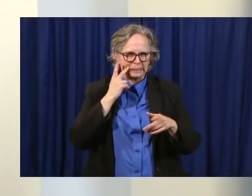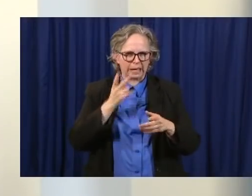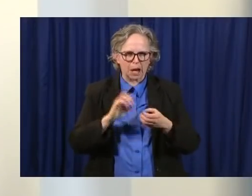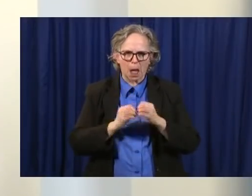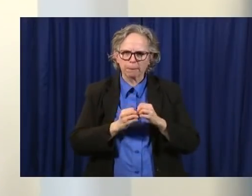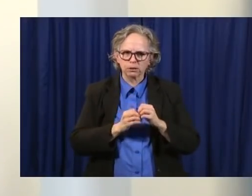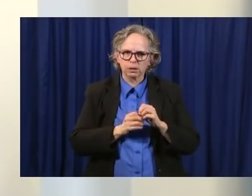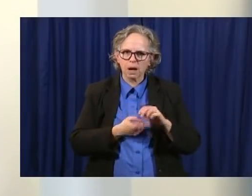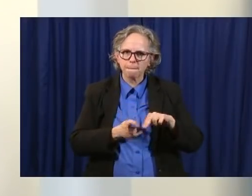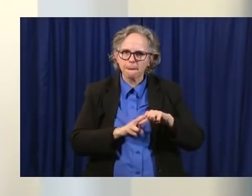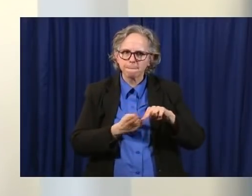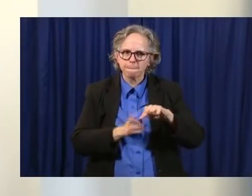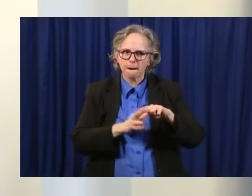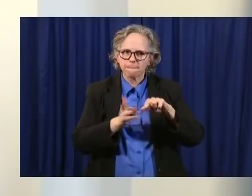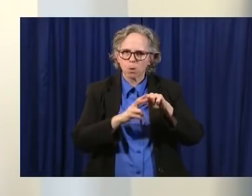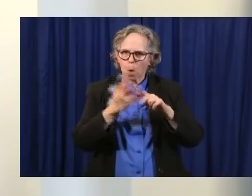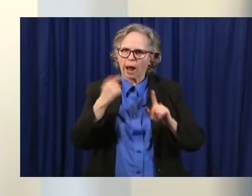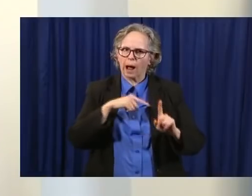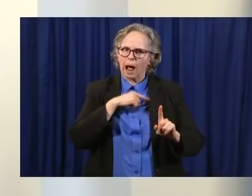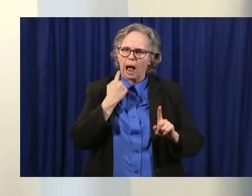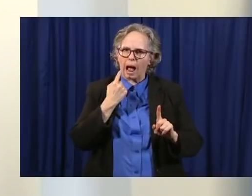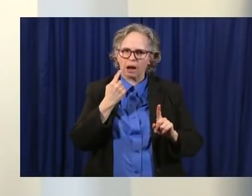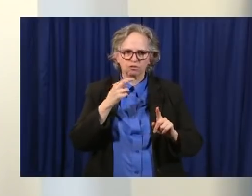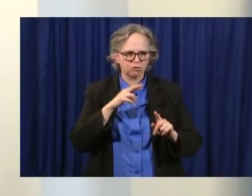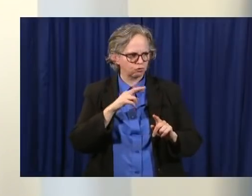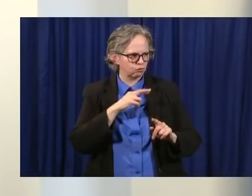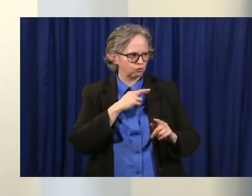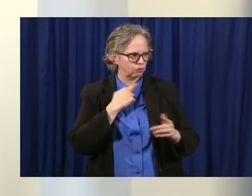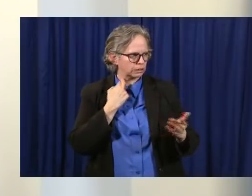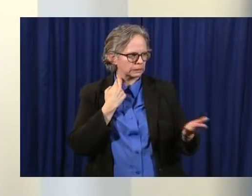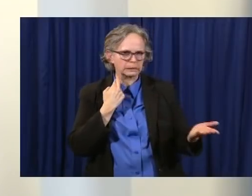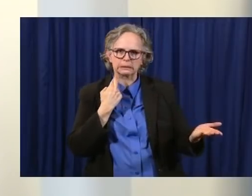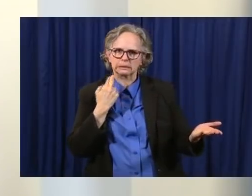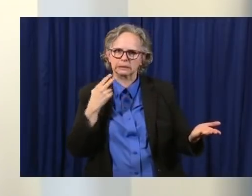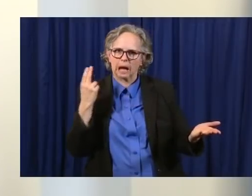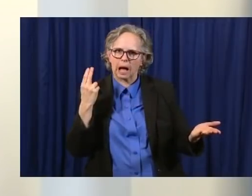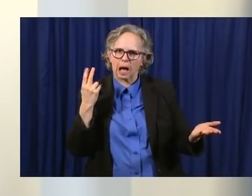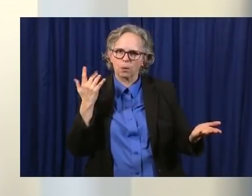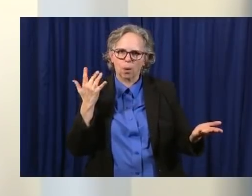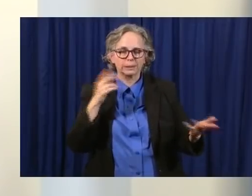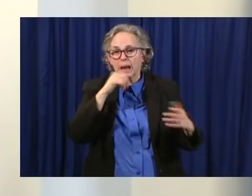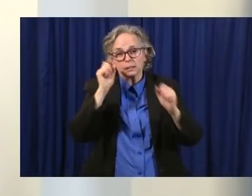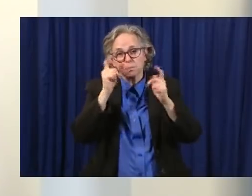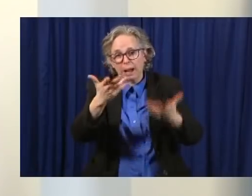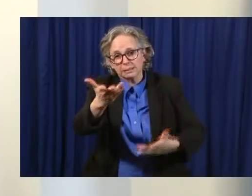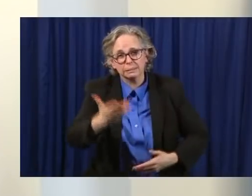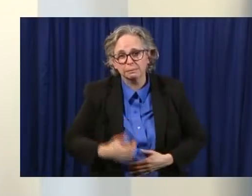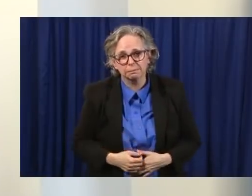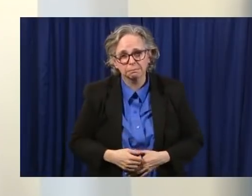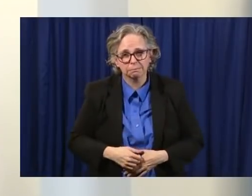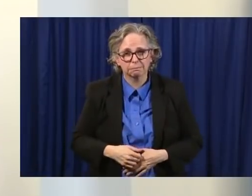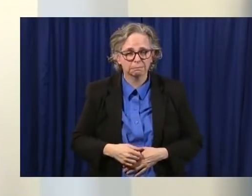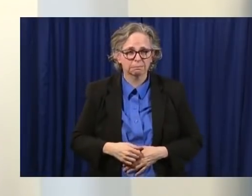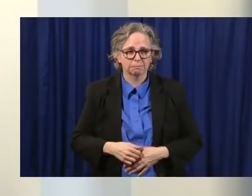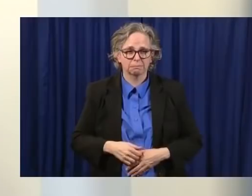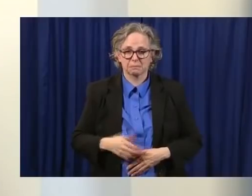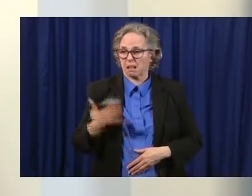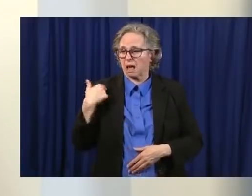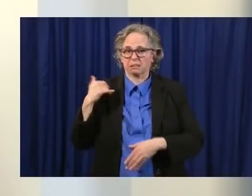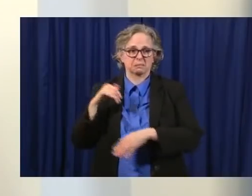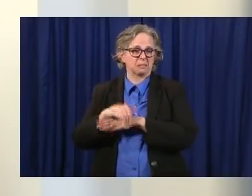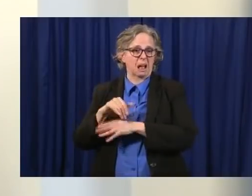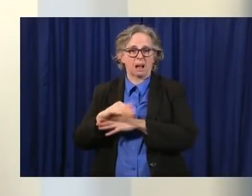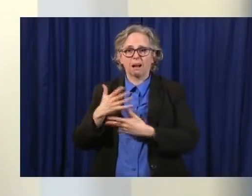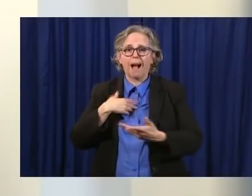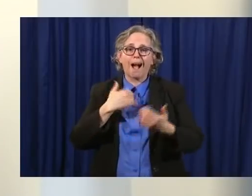population and in a congregate living situation the spread. Just last night, I was on the phone with my peers in the surrounding